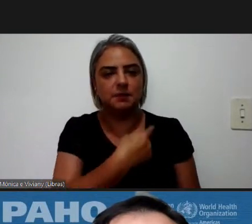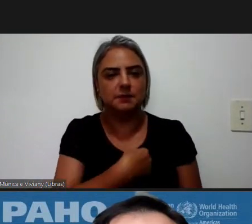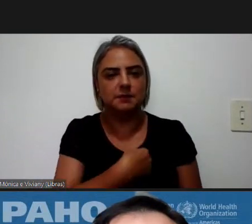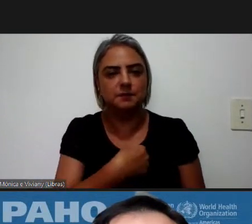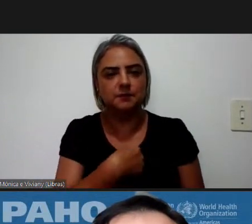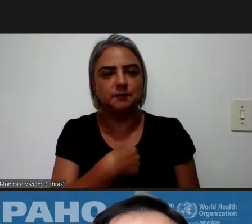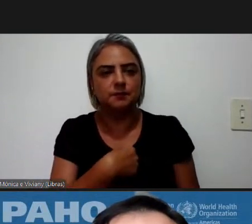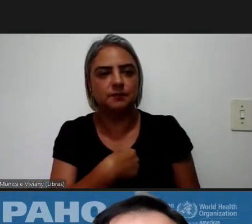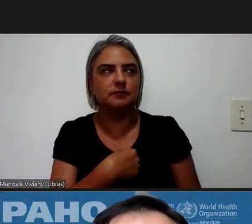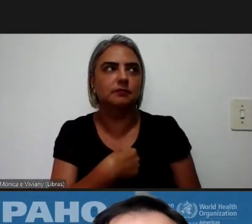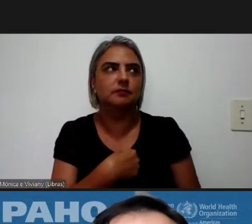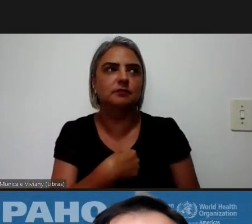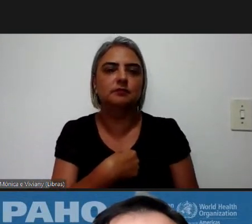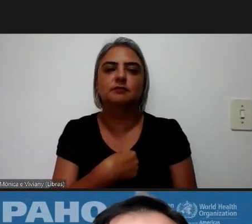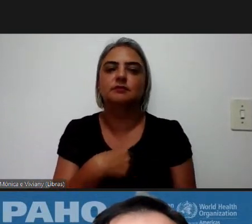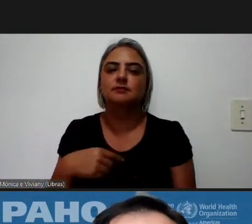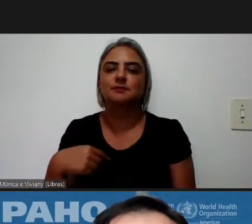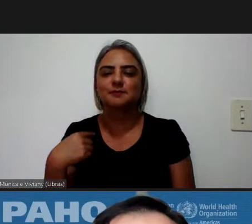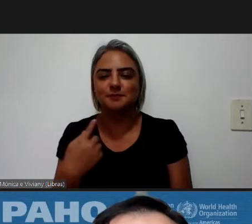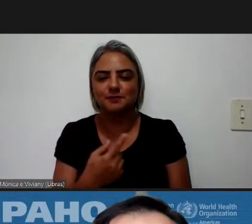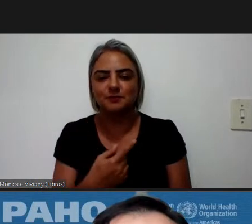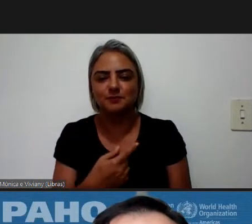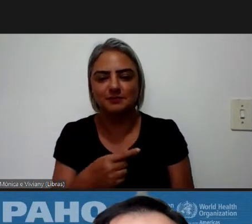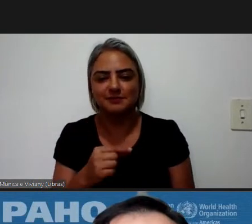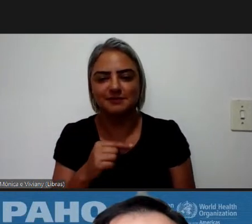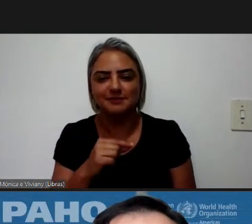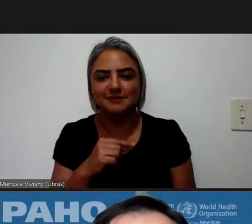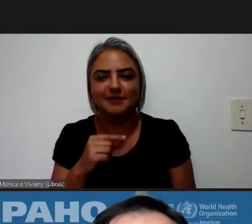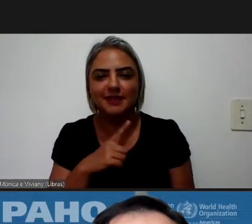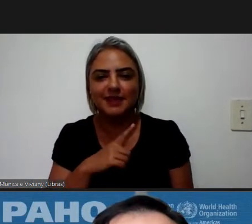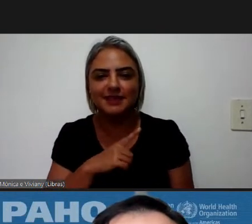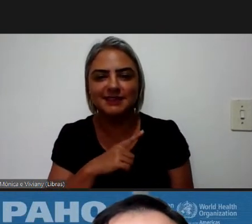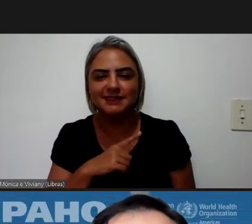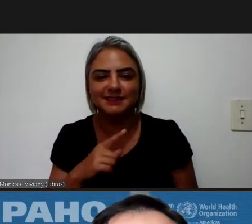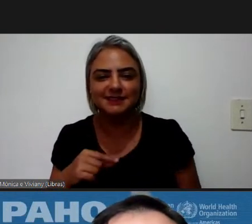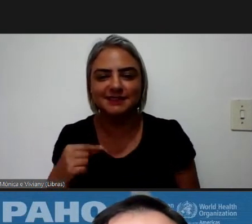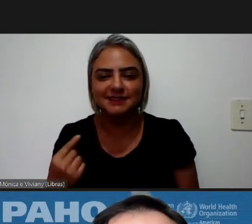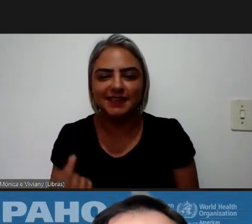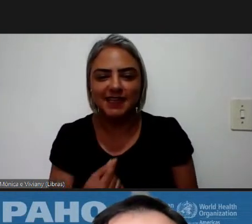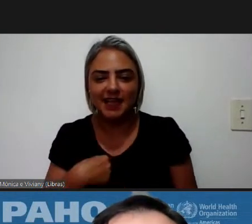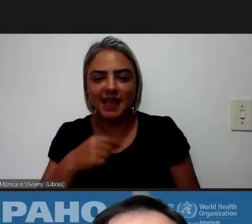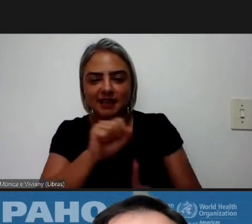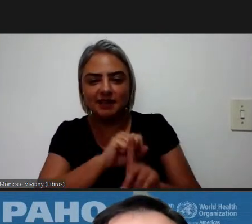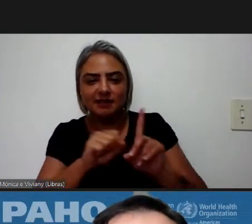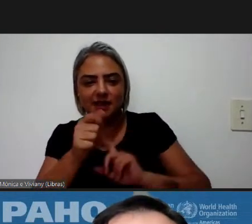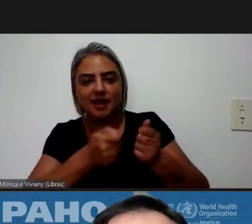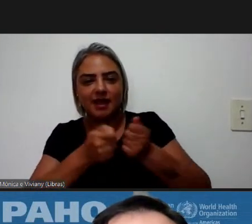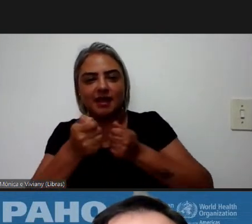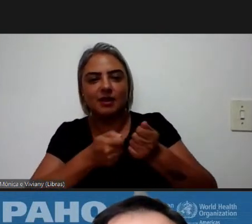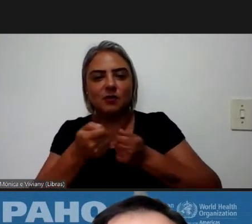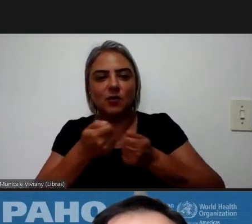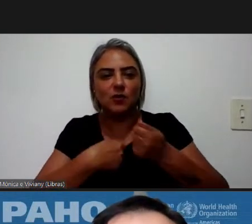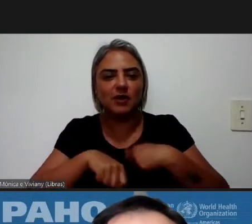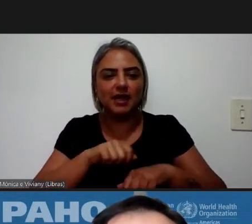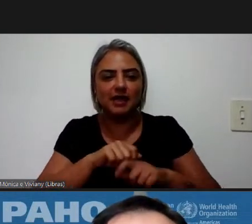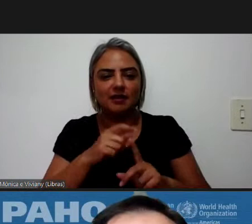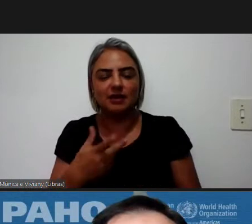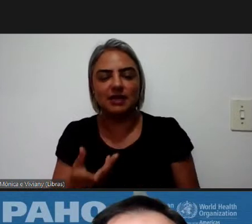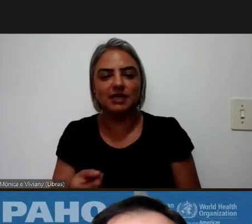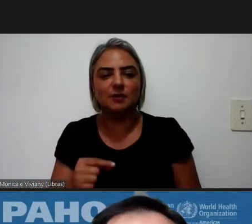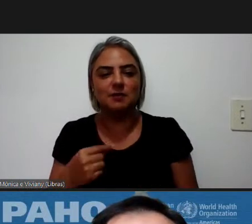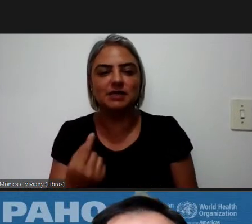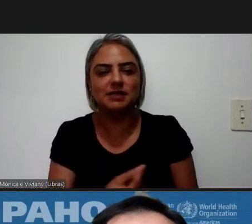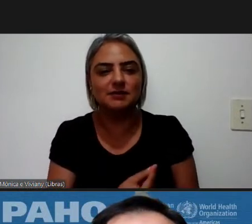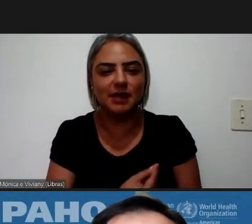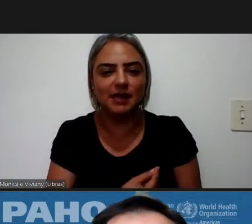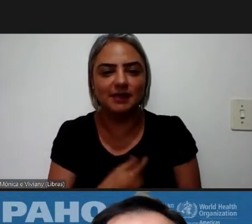health. So we need to prevent in our guideline the social